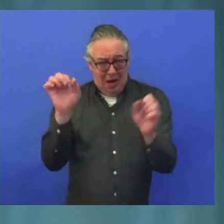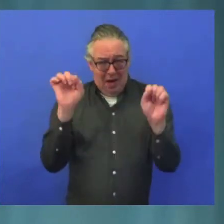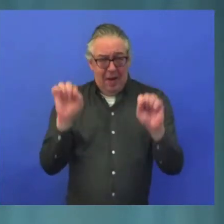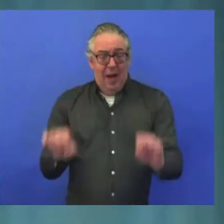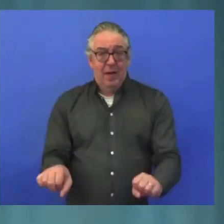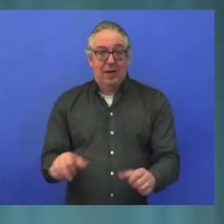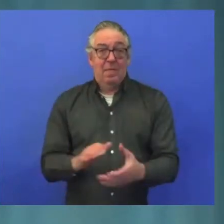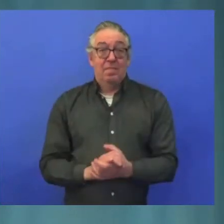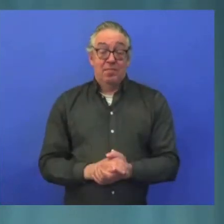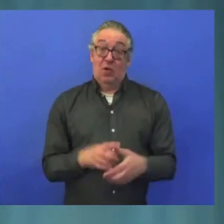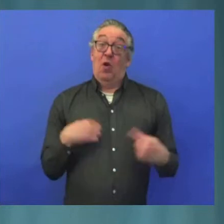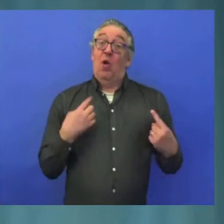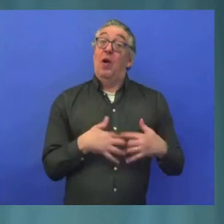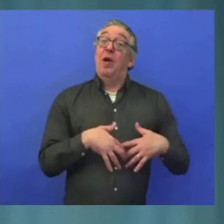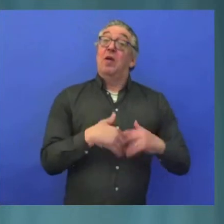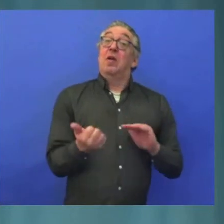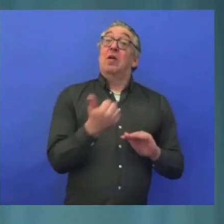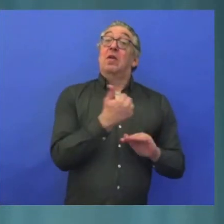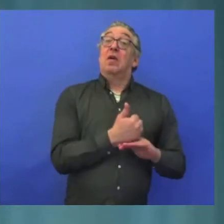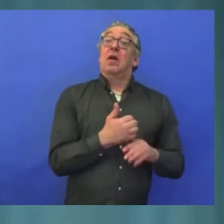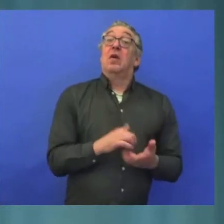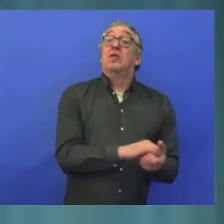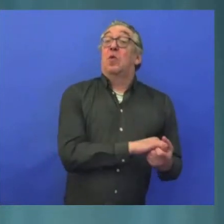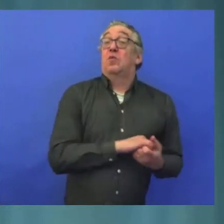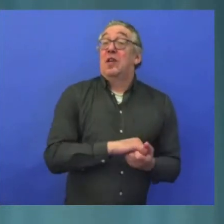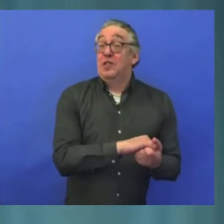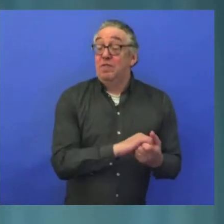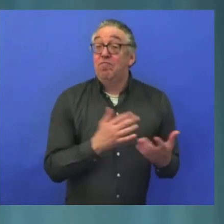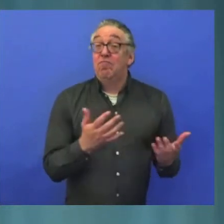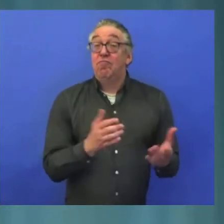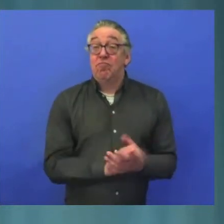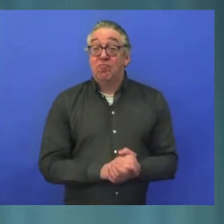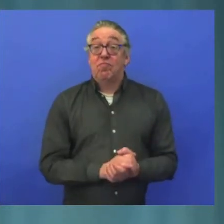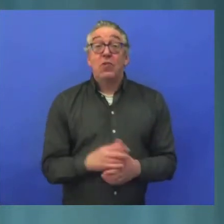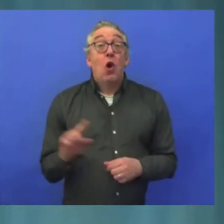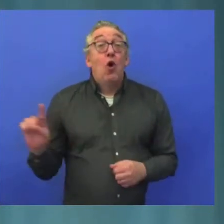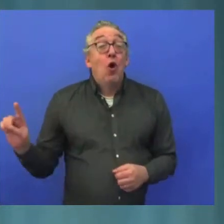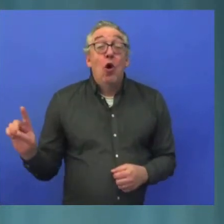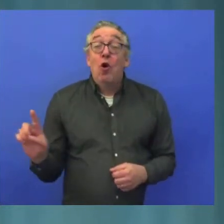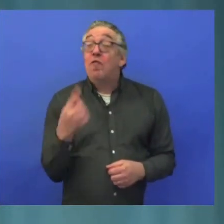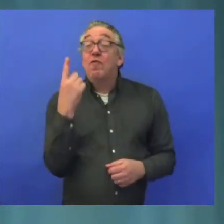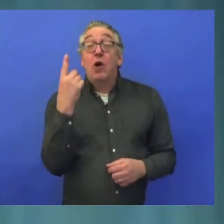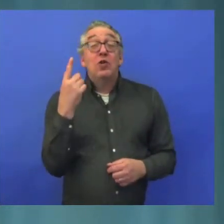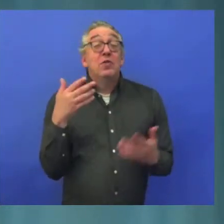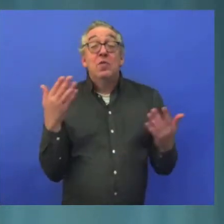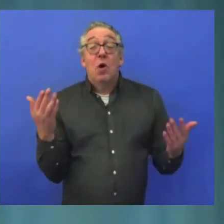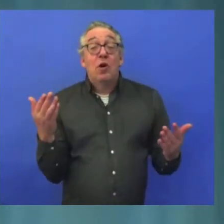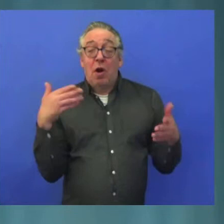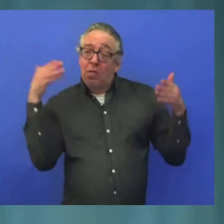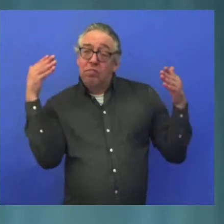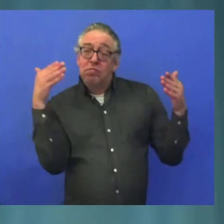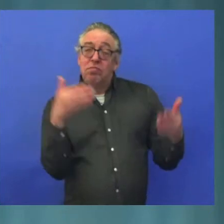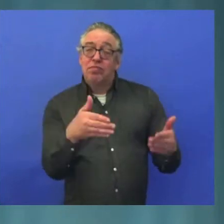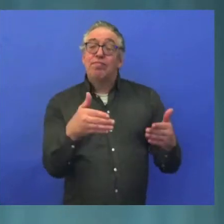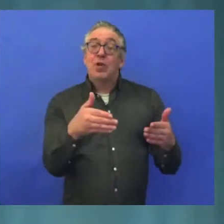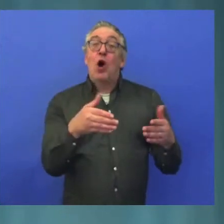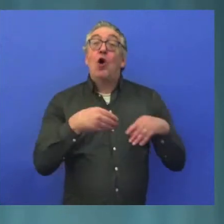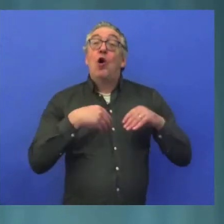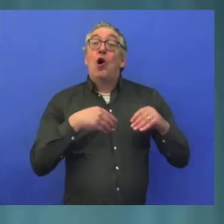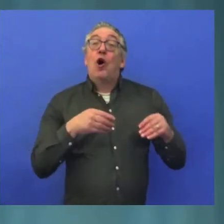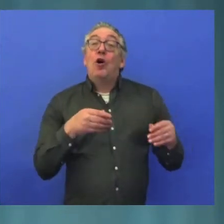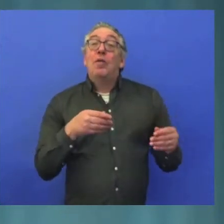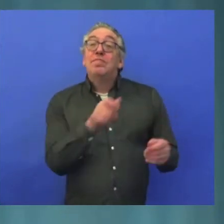on other branches, to share the experiences and to motivate the people to show